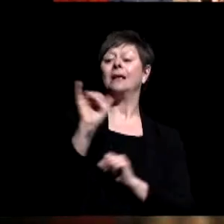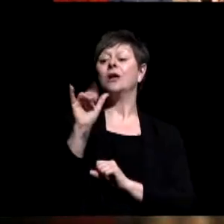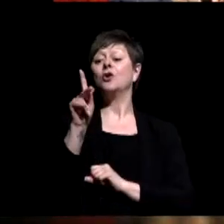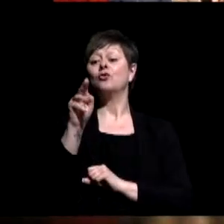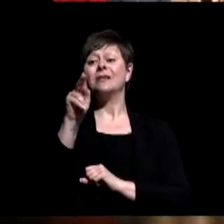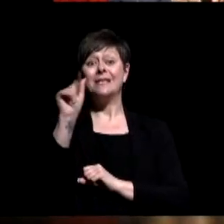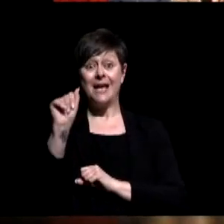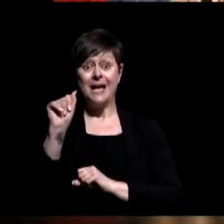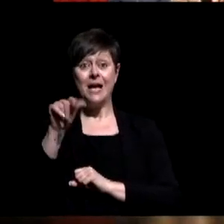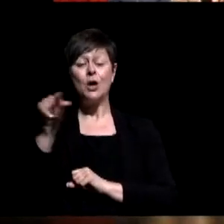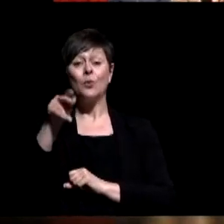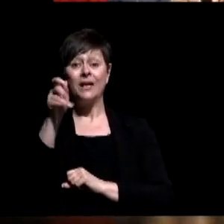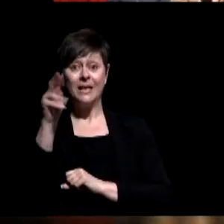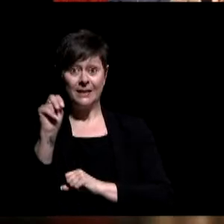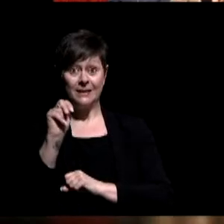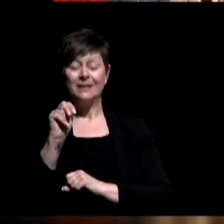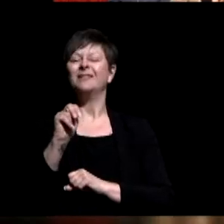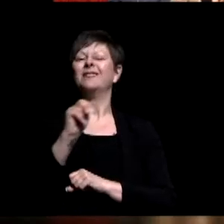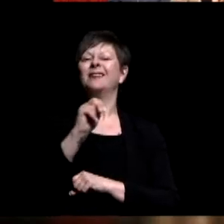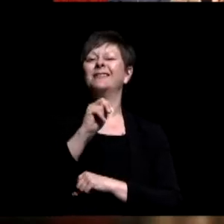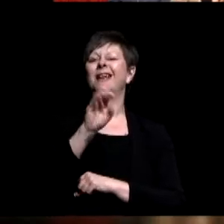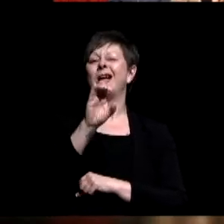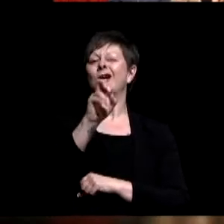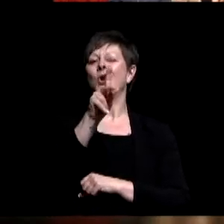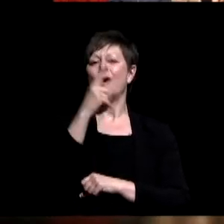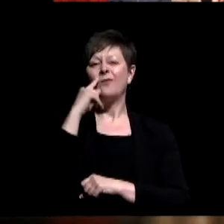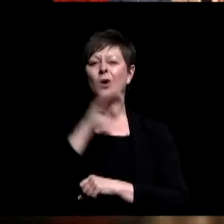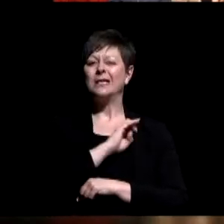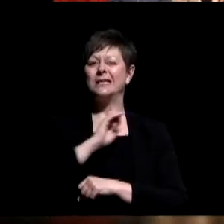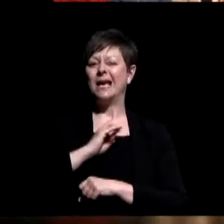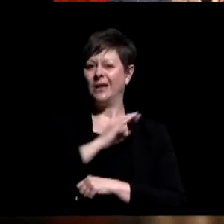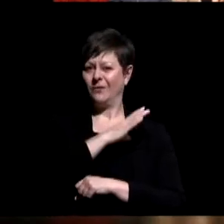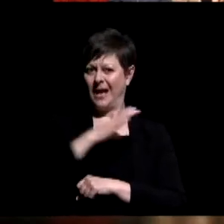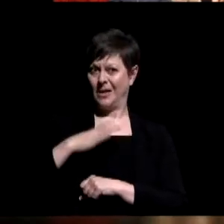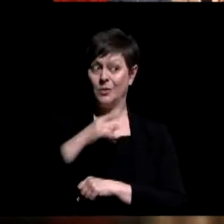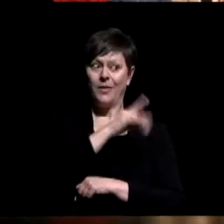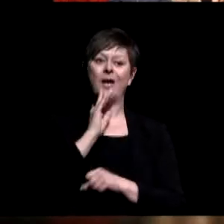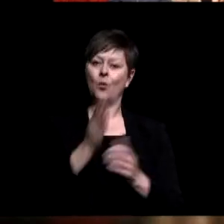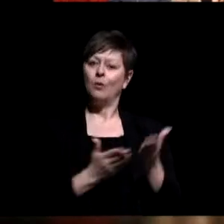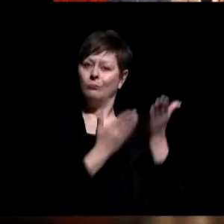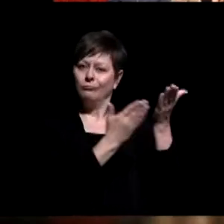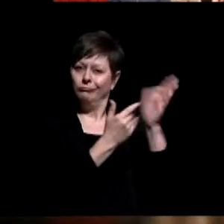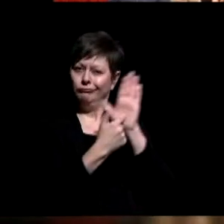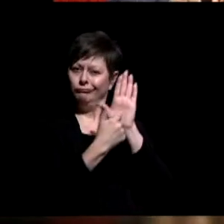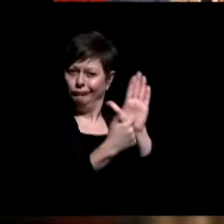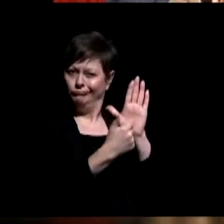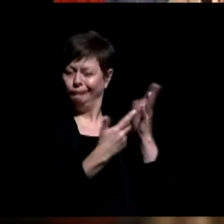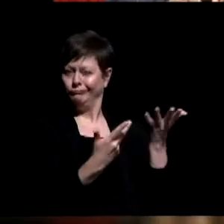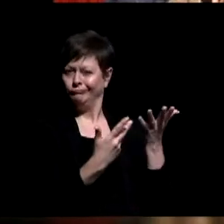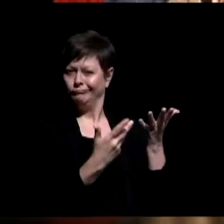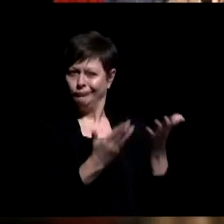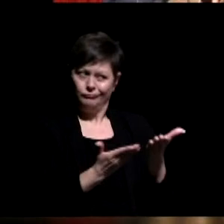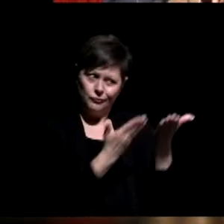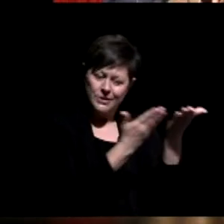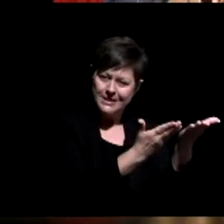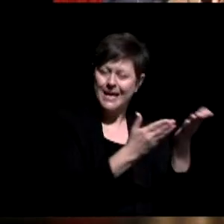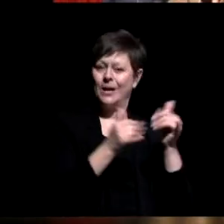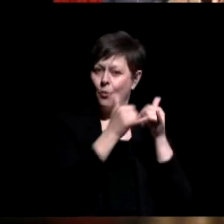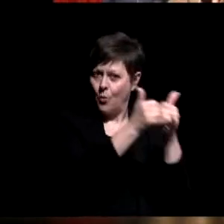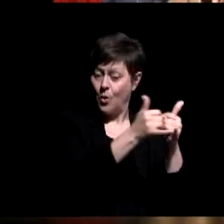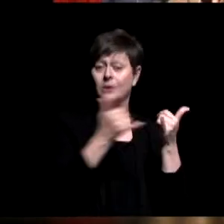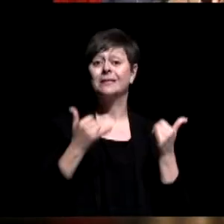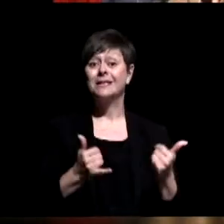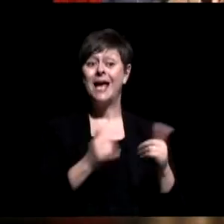Clerk of the Executive Council, will present the Public Service Awards of Excellence. I would now like to invite